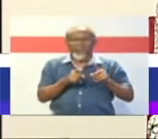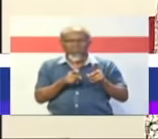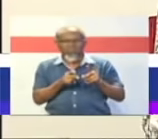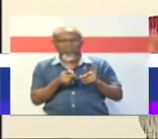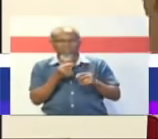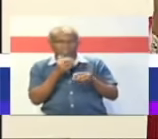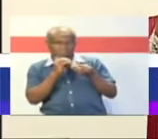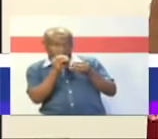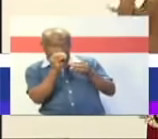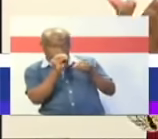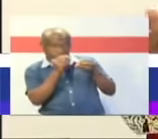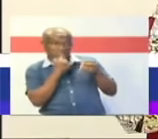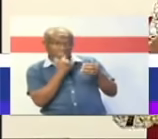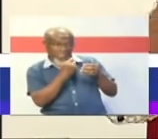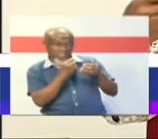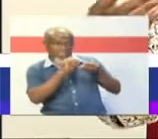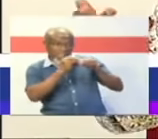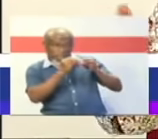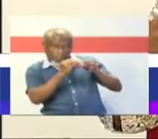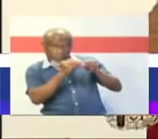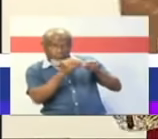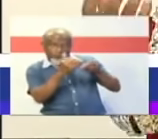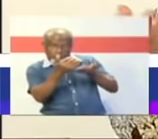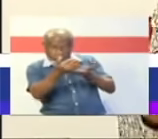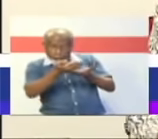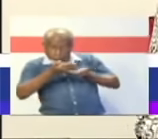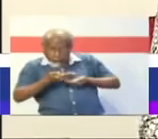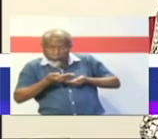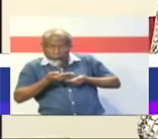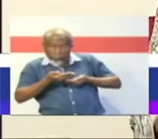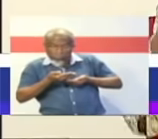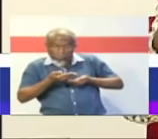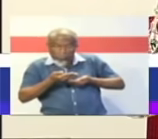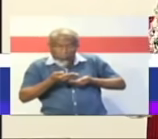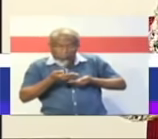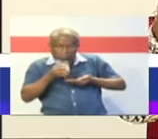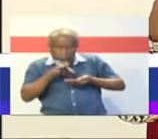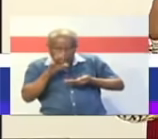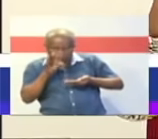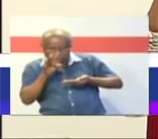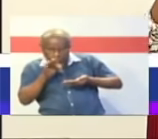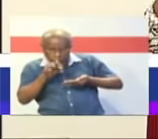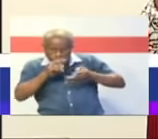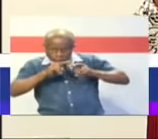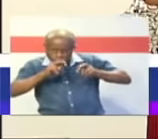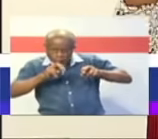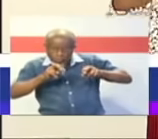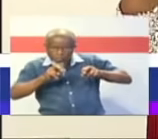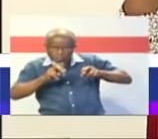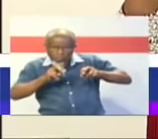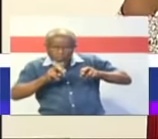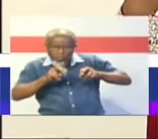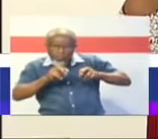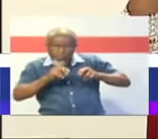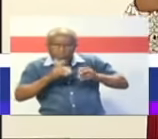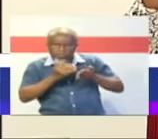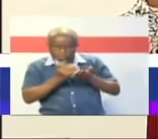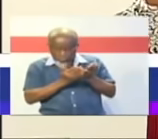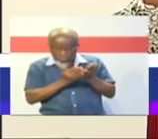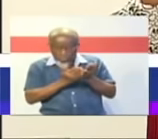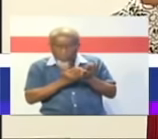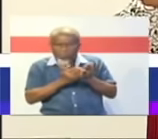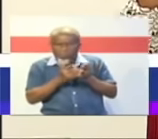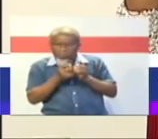number of samples came in. Some of them were Delta, some of them were, other lineages, and for some of them it said